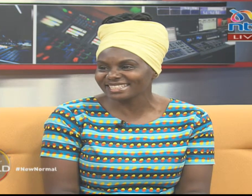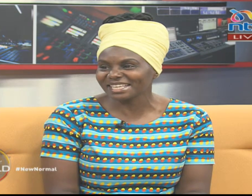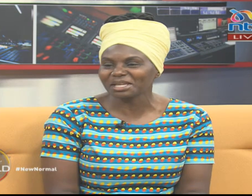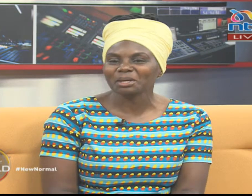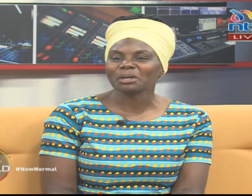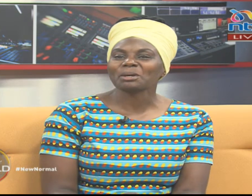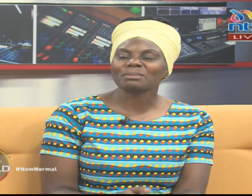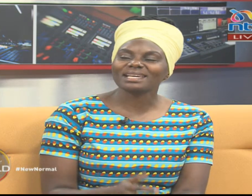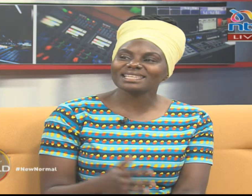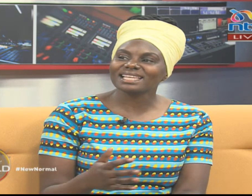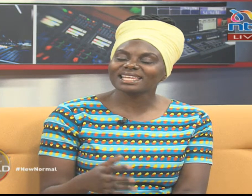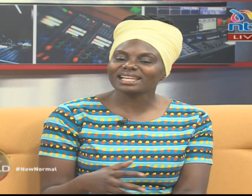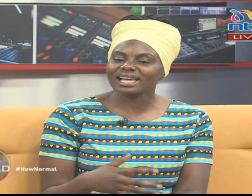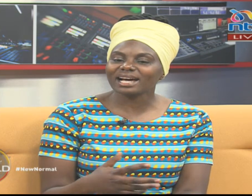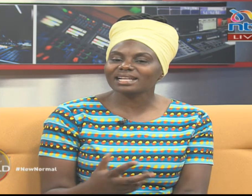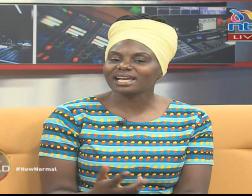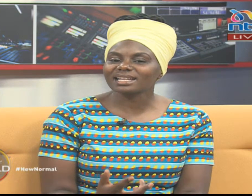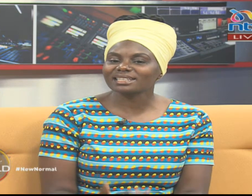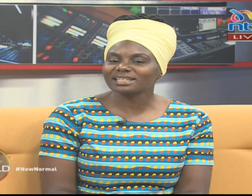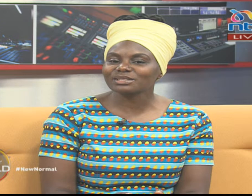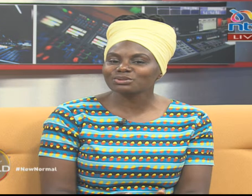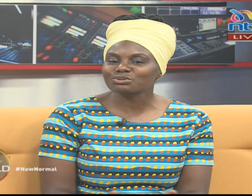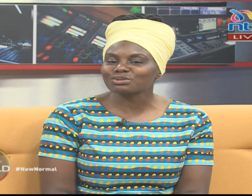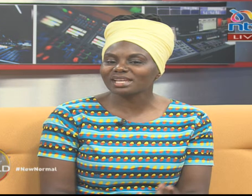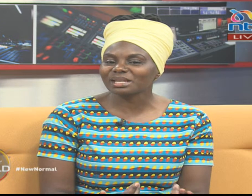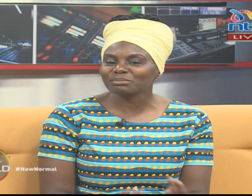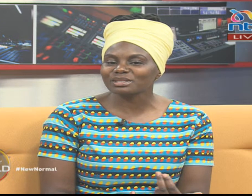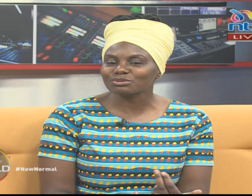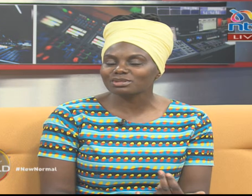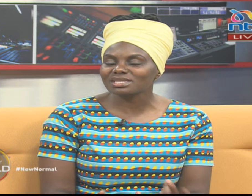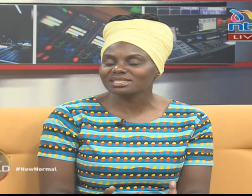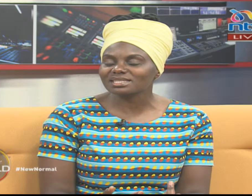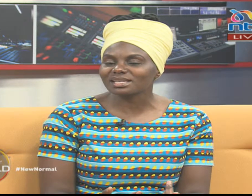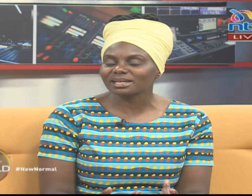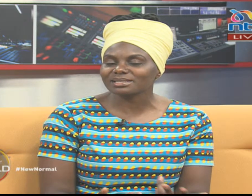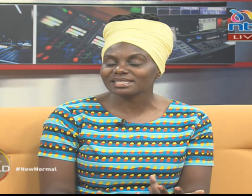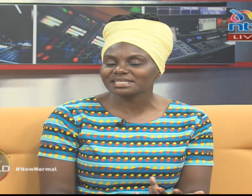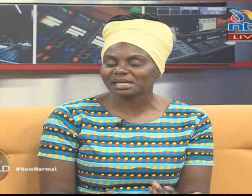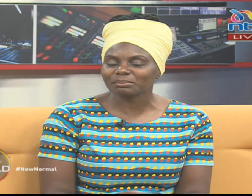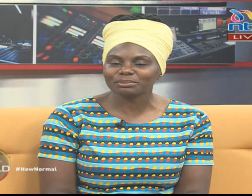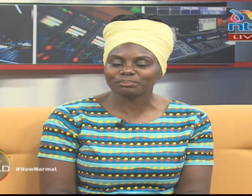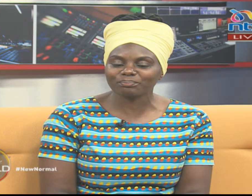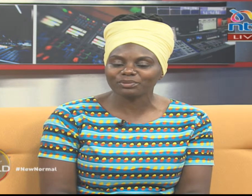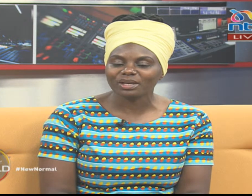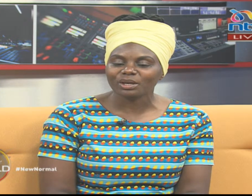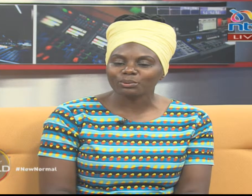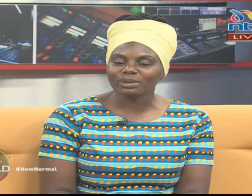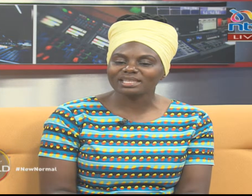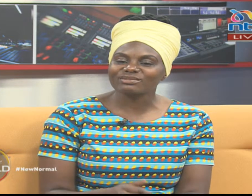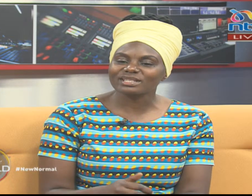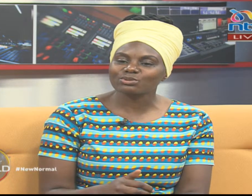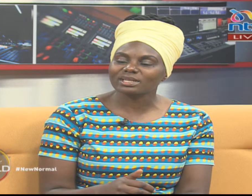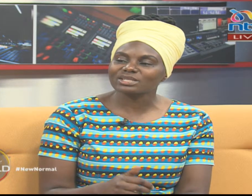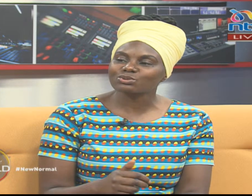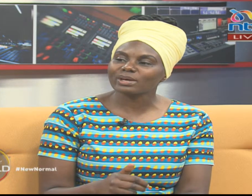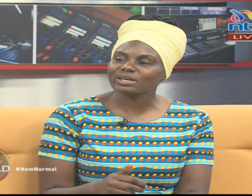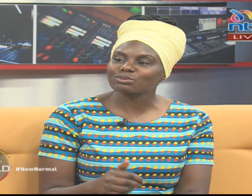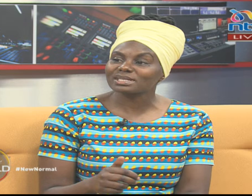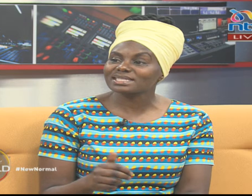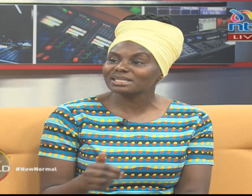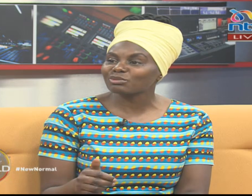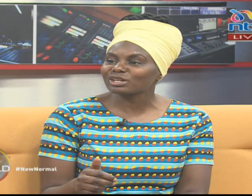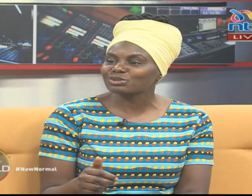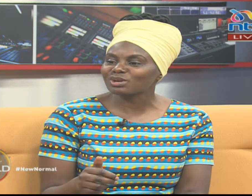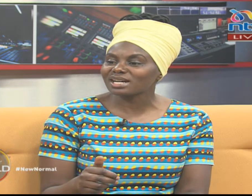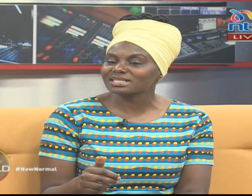things. Yes. But I'll use two dynamics to this setup, where the first one is where you